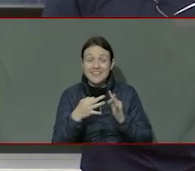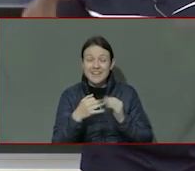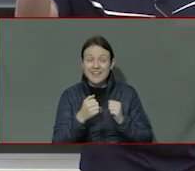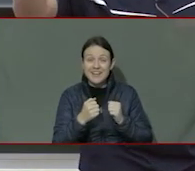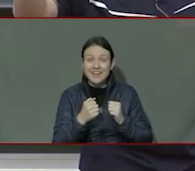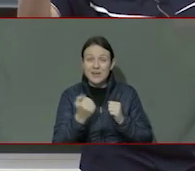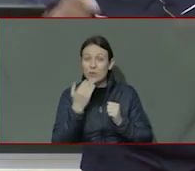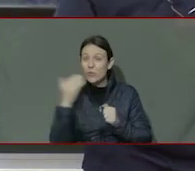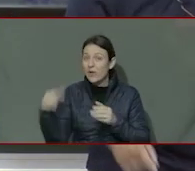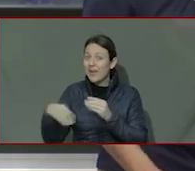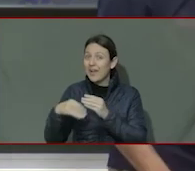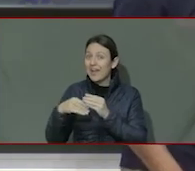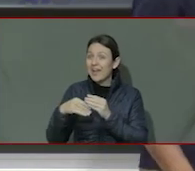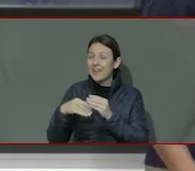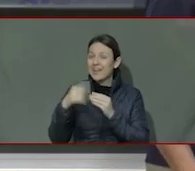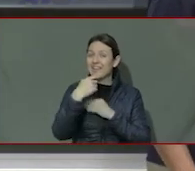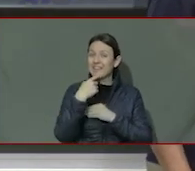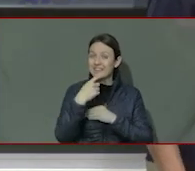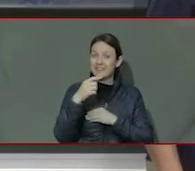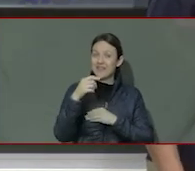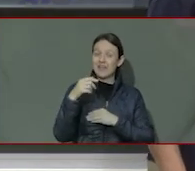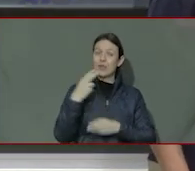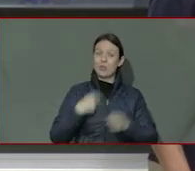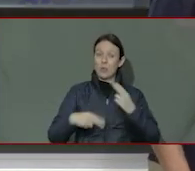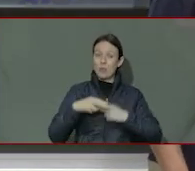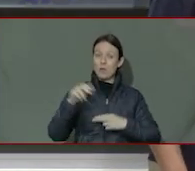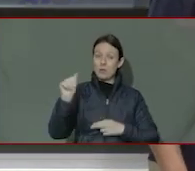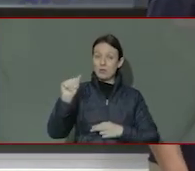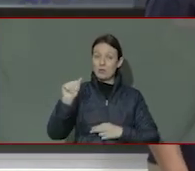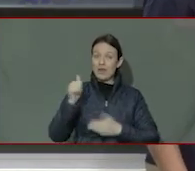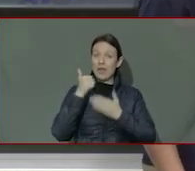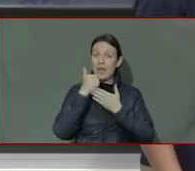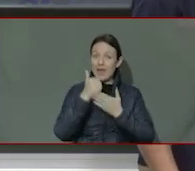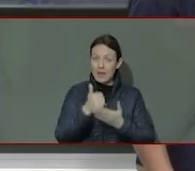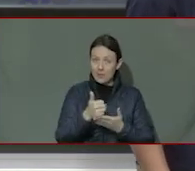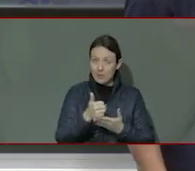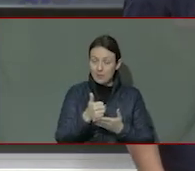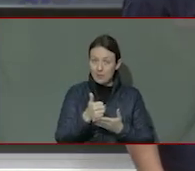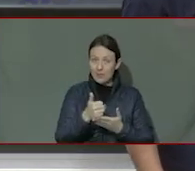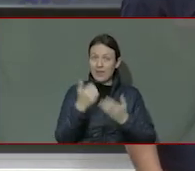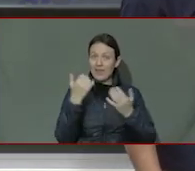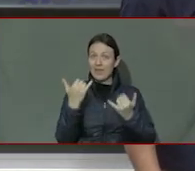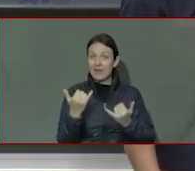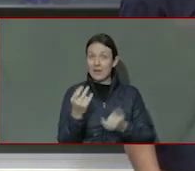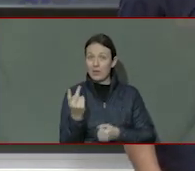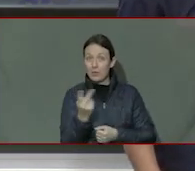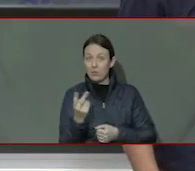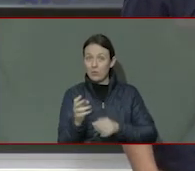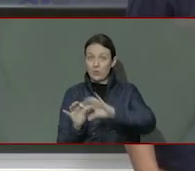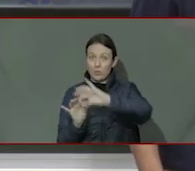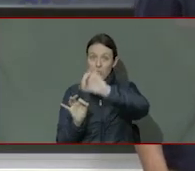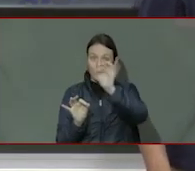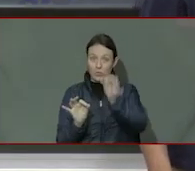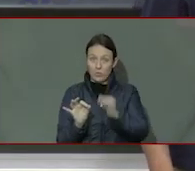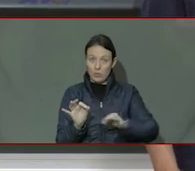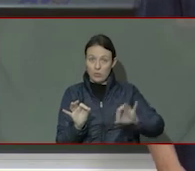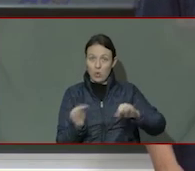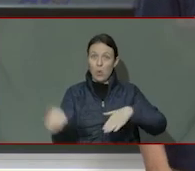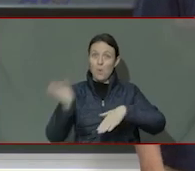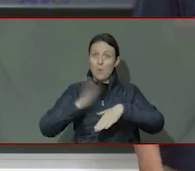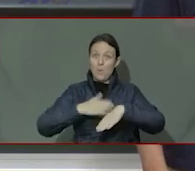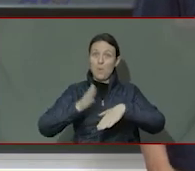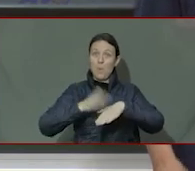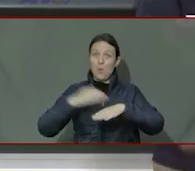Who can add to what she says? She says aldosterone causes an increase of permeability of these tubes here, so that what should